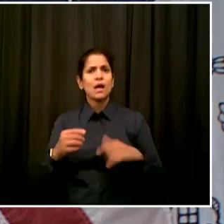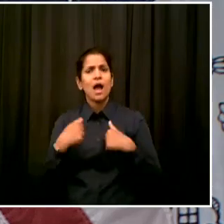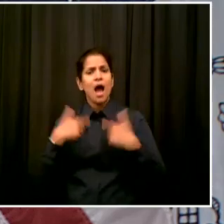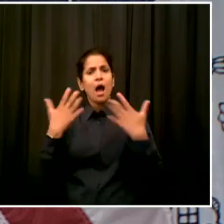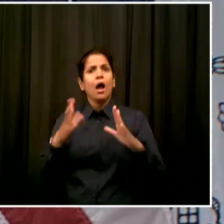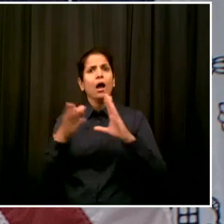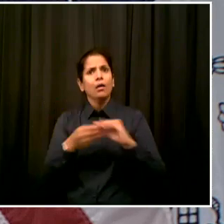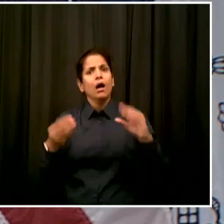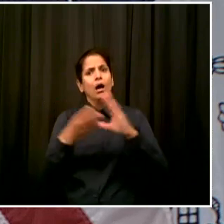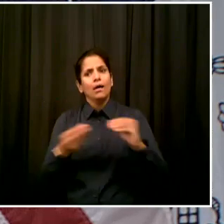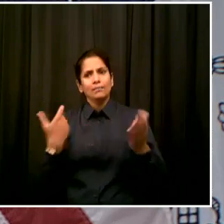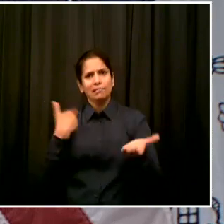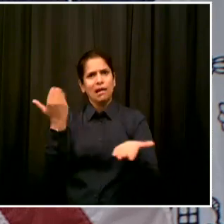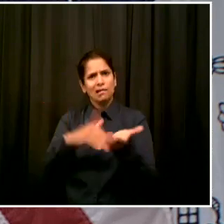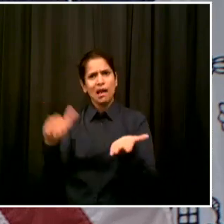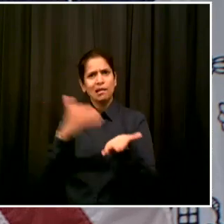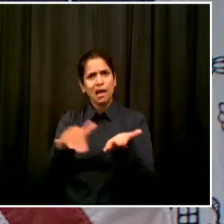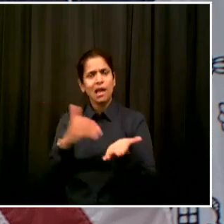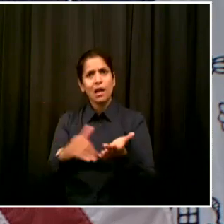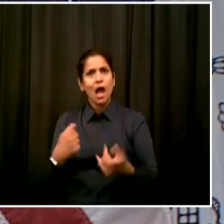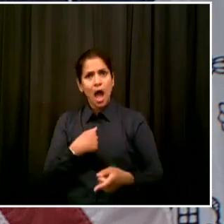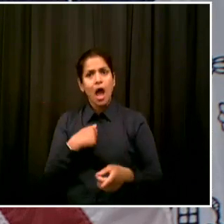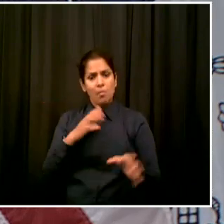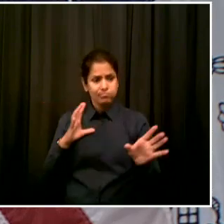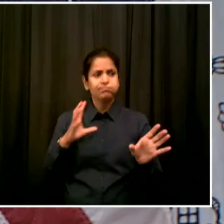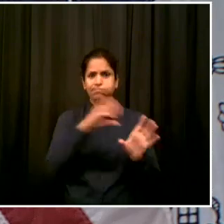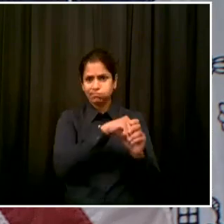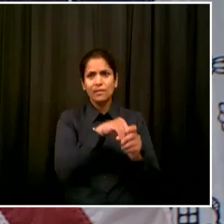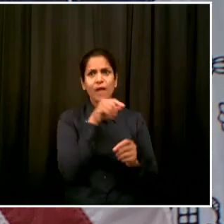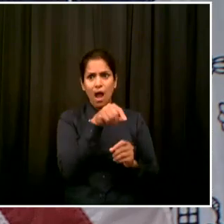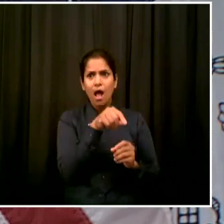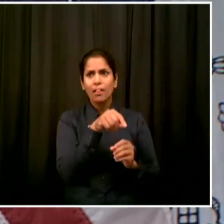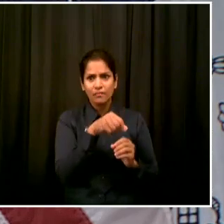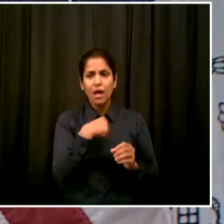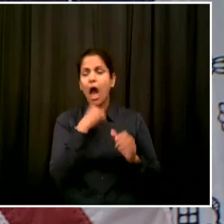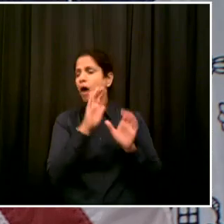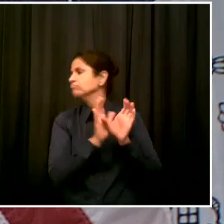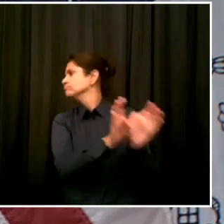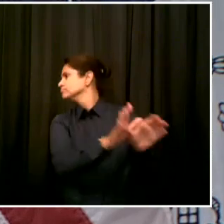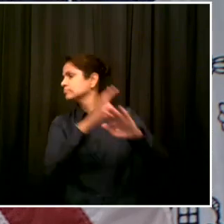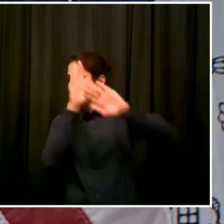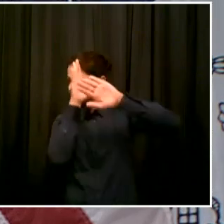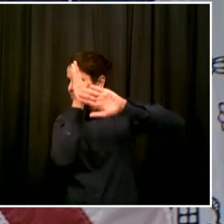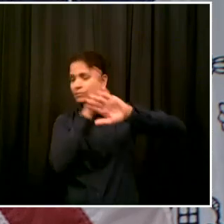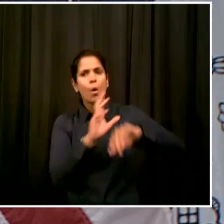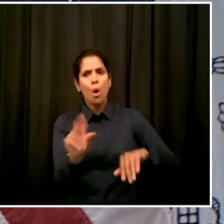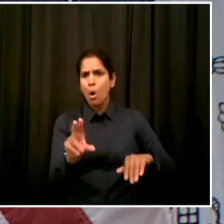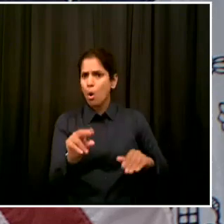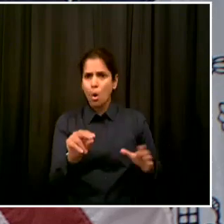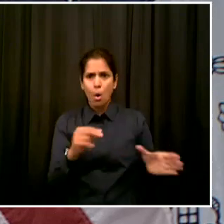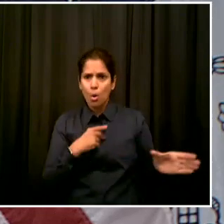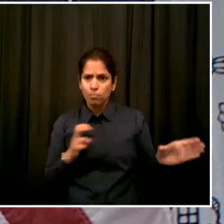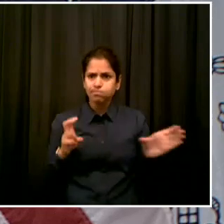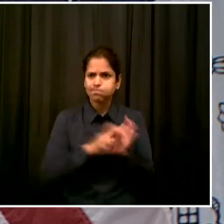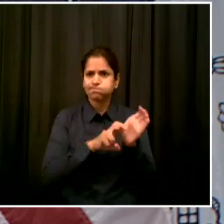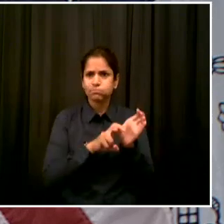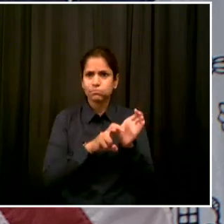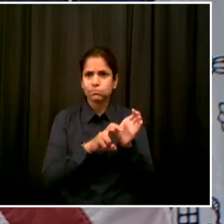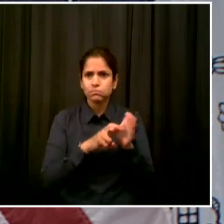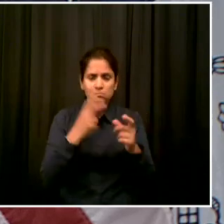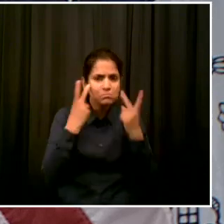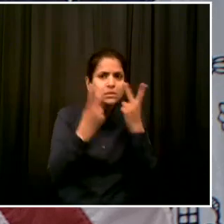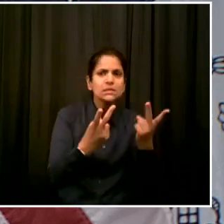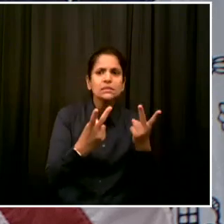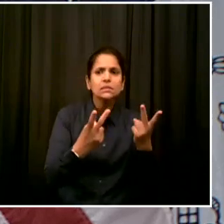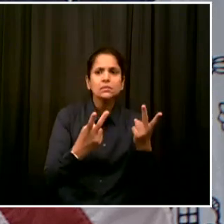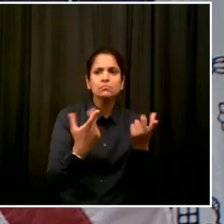city. It's such an important part of giving the public faith that there is accountability, and it has to function well, and it has